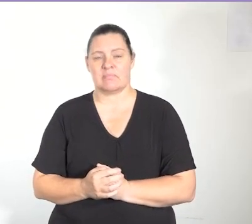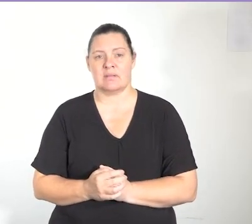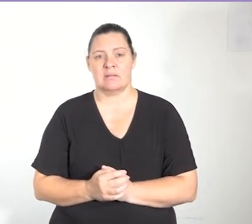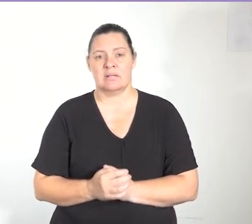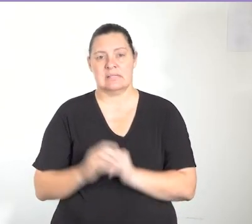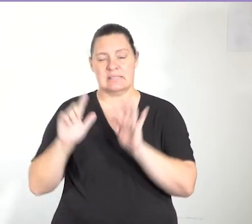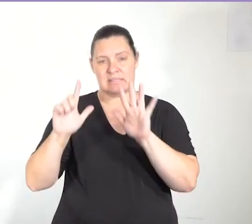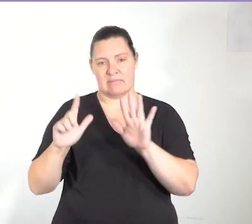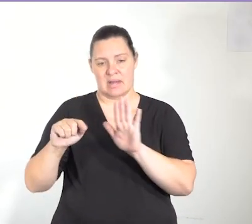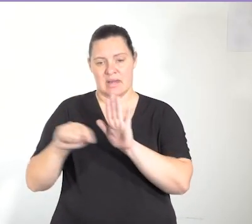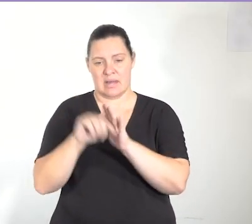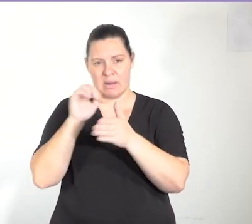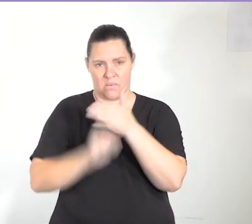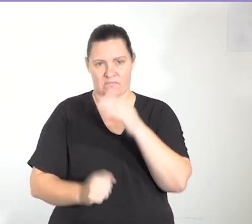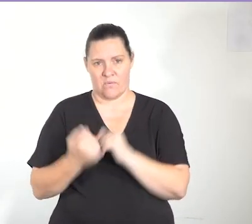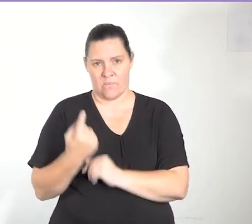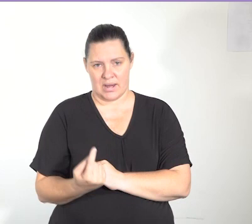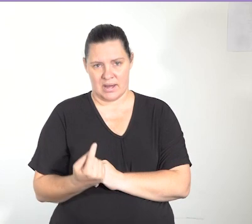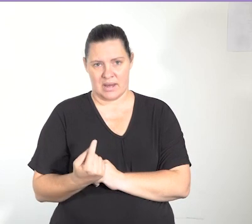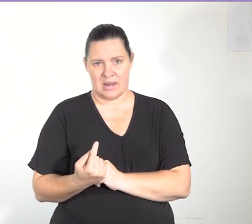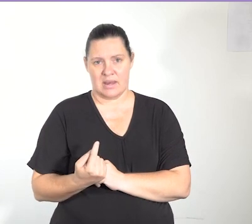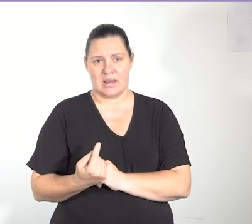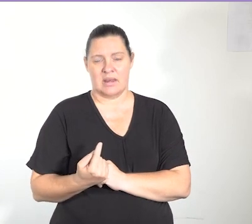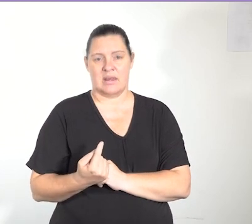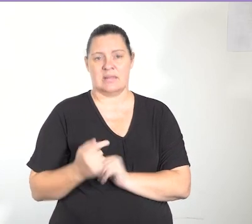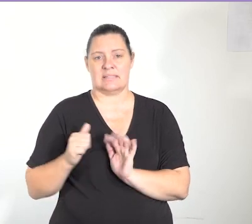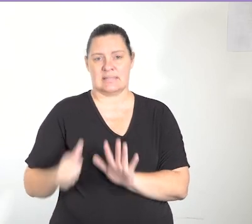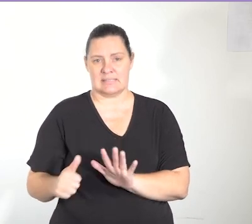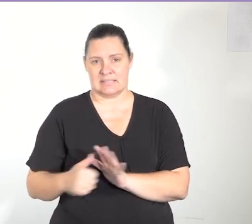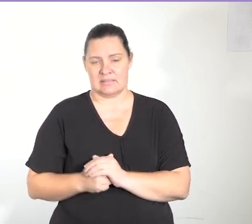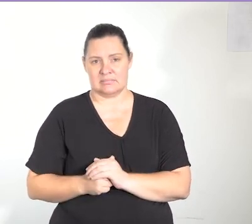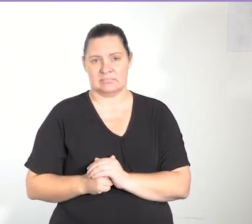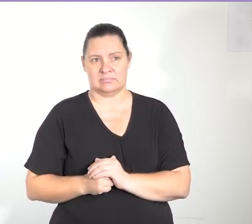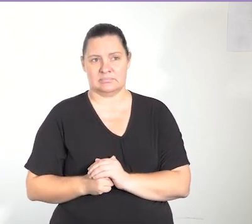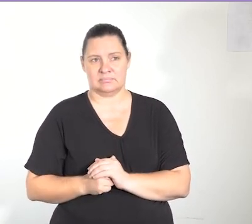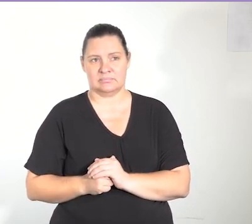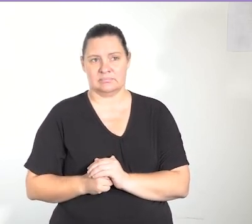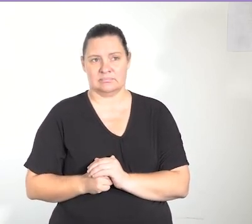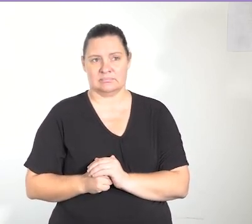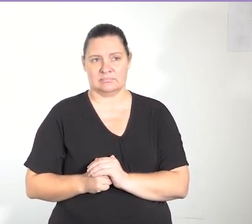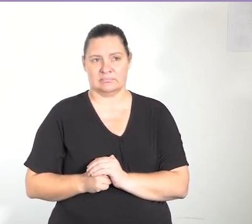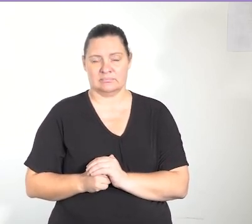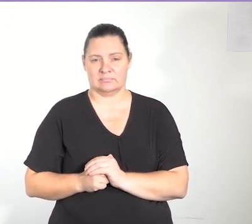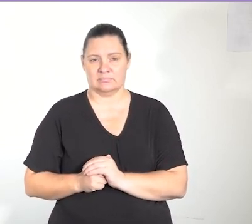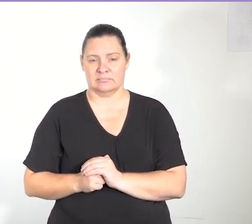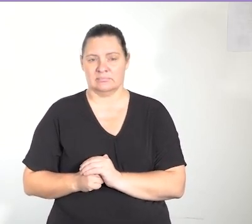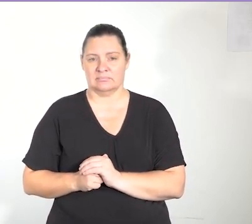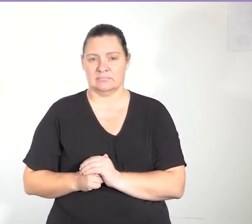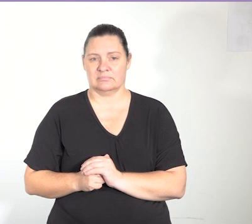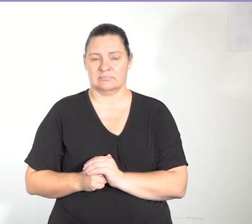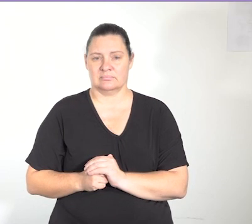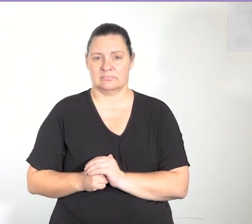7 minus 1. We have there, our answer is 6. 7 minus 1 is 6